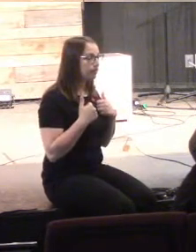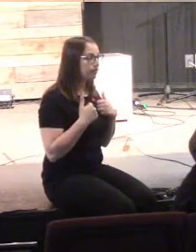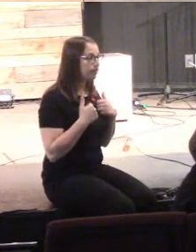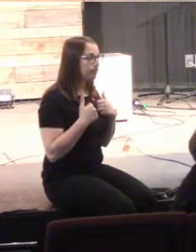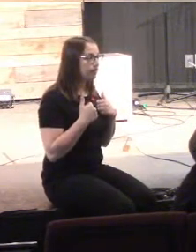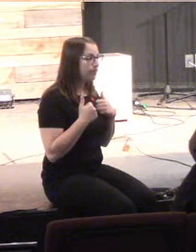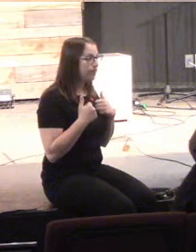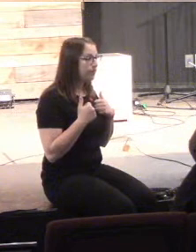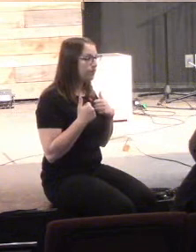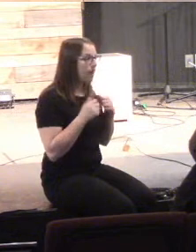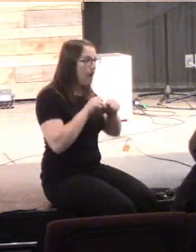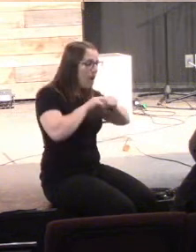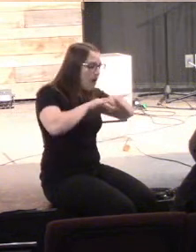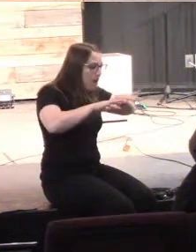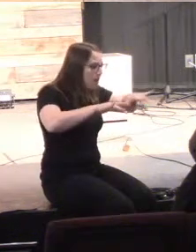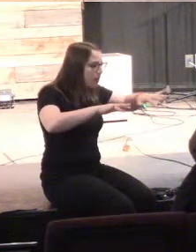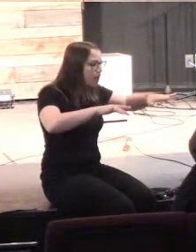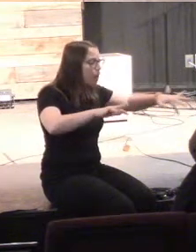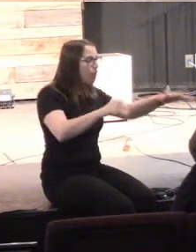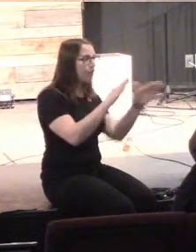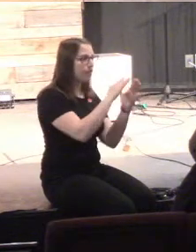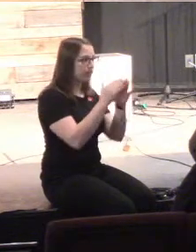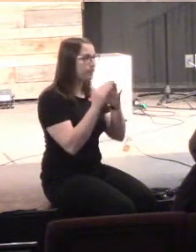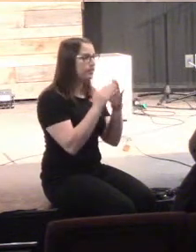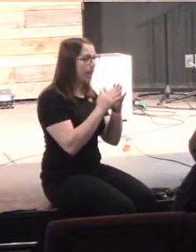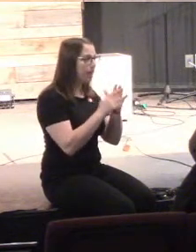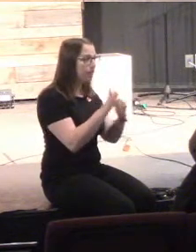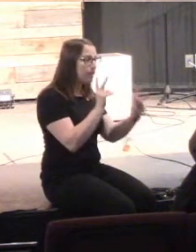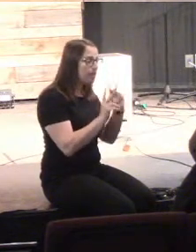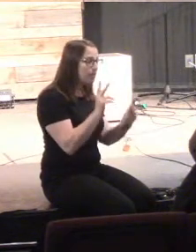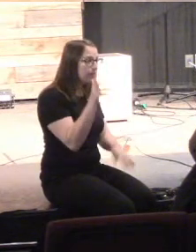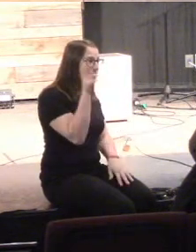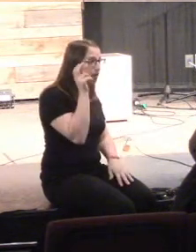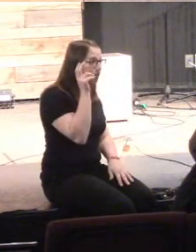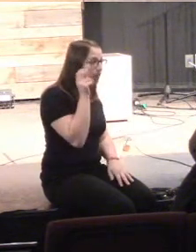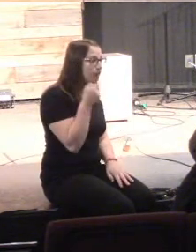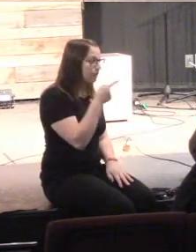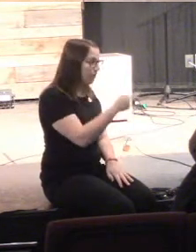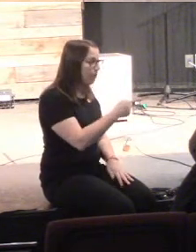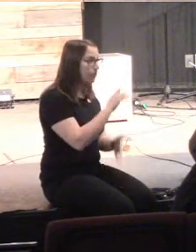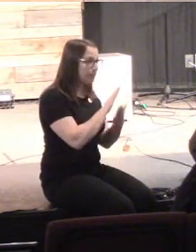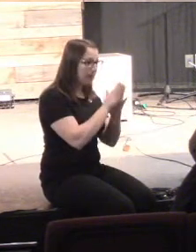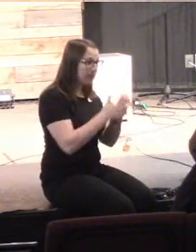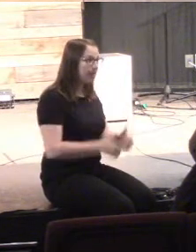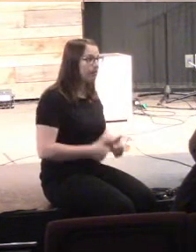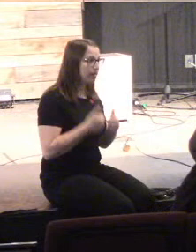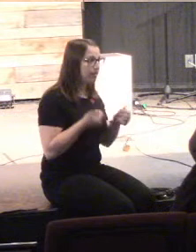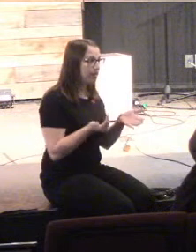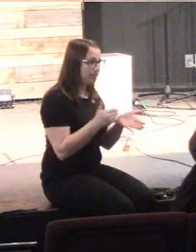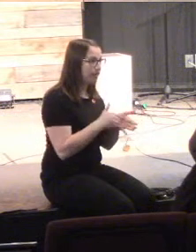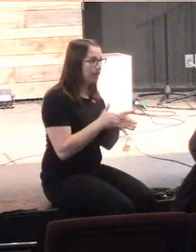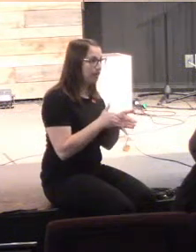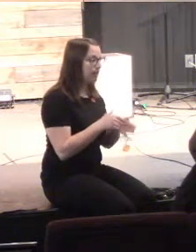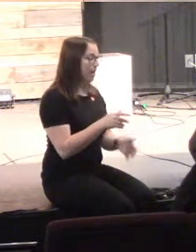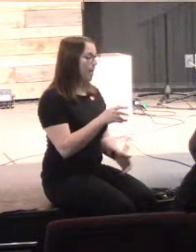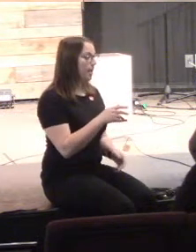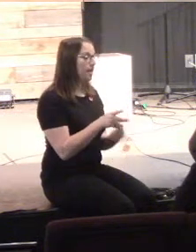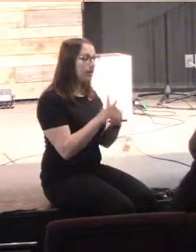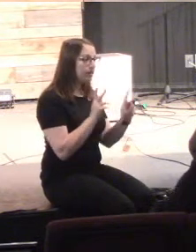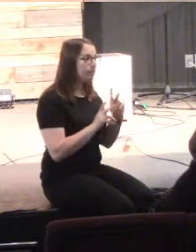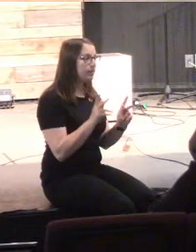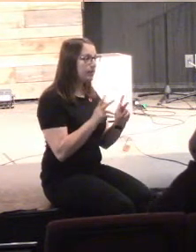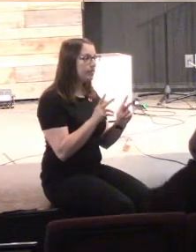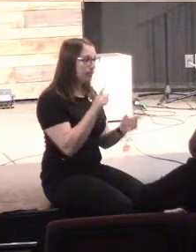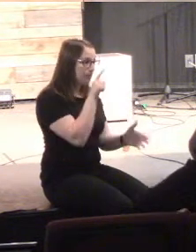all over Joppa. And many people believed in the Lord. Peter stayed in Joppa for